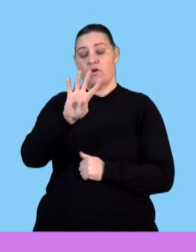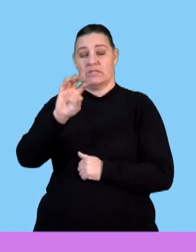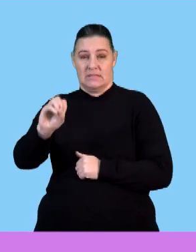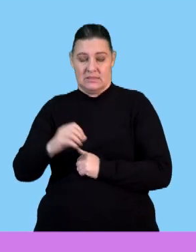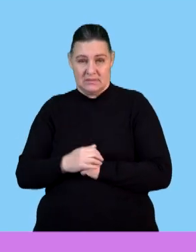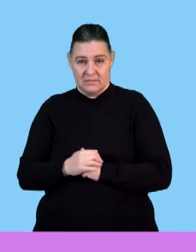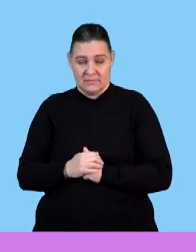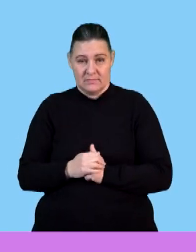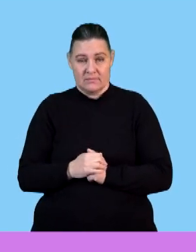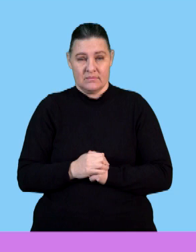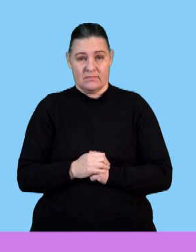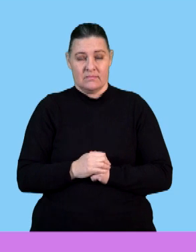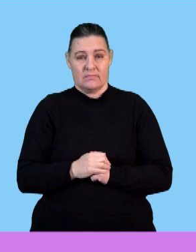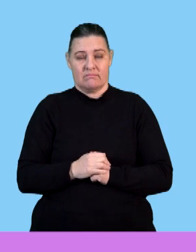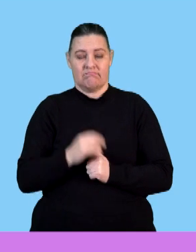R240.